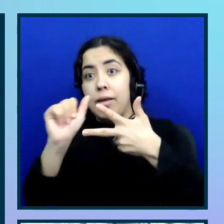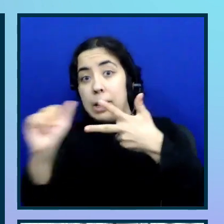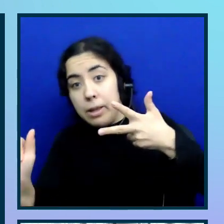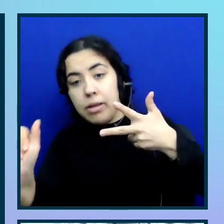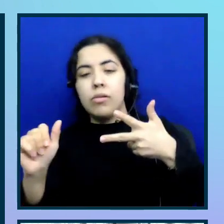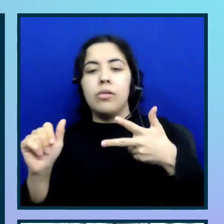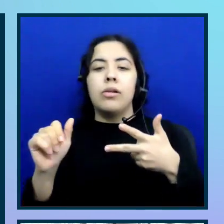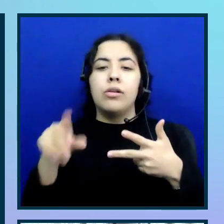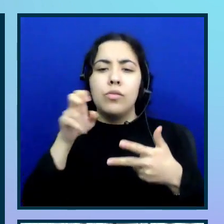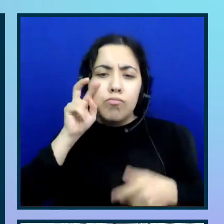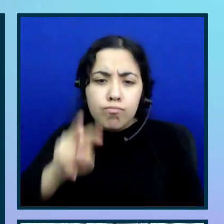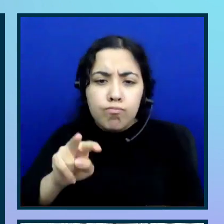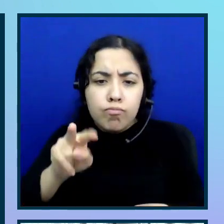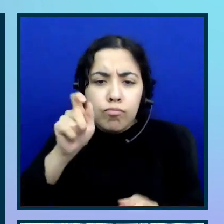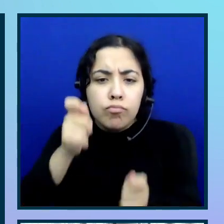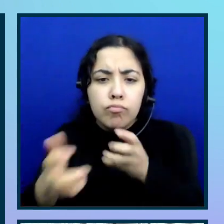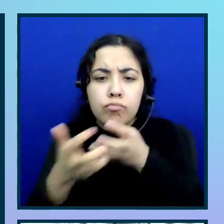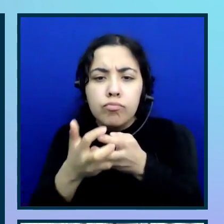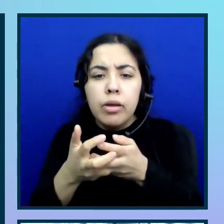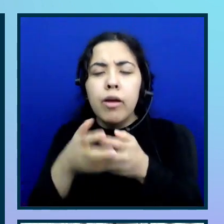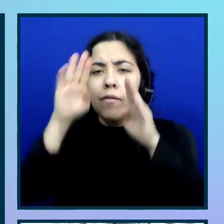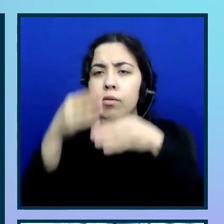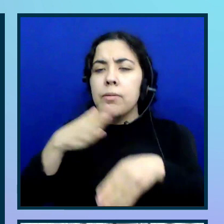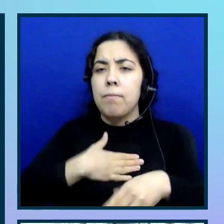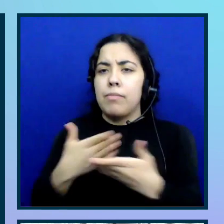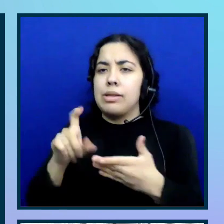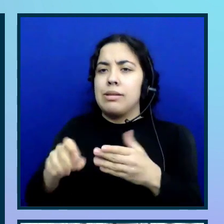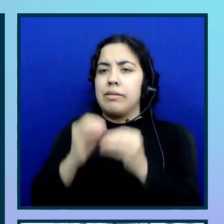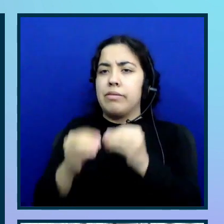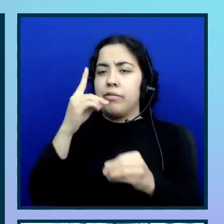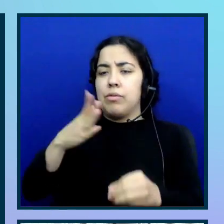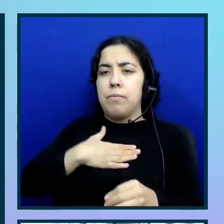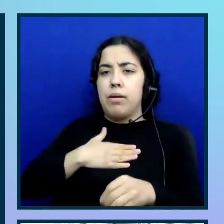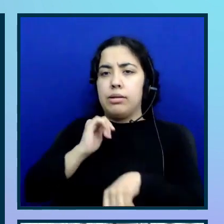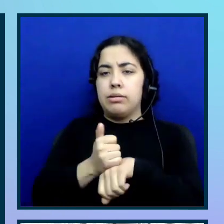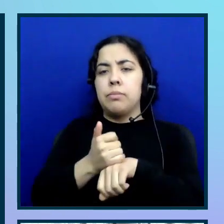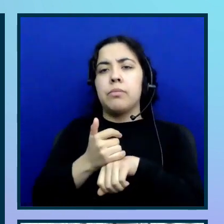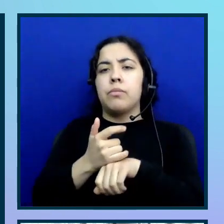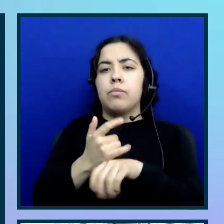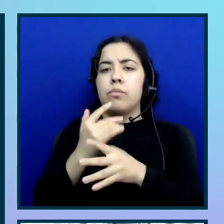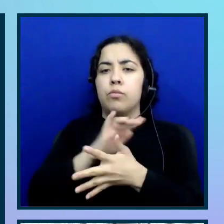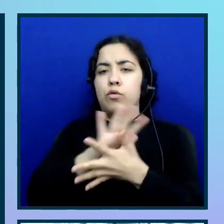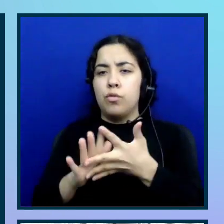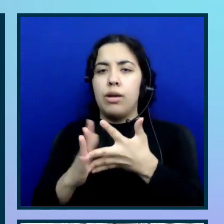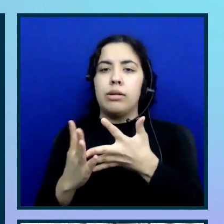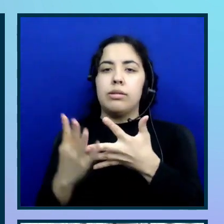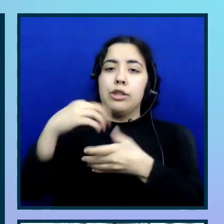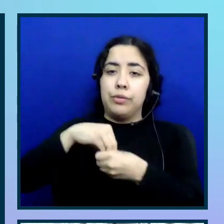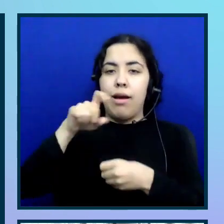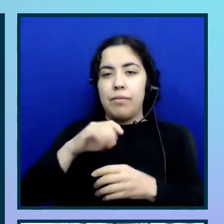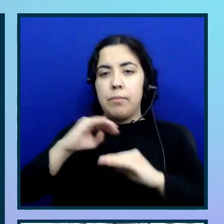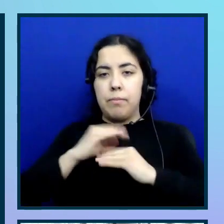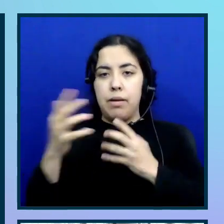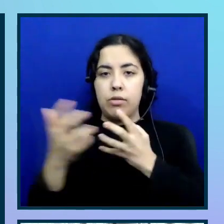to really just focus on just the things that you need to fix for the set of criteria that you need to match. So I'm going to go